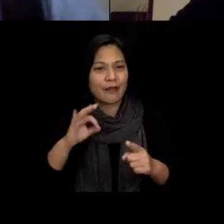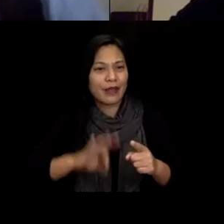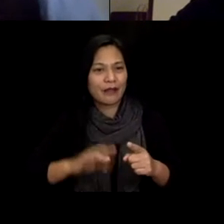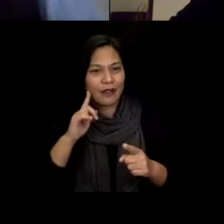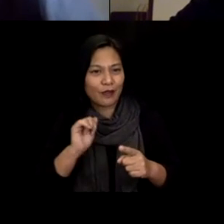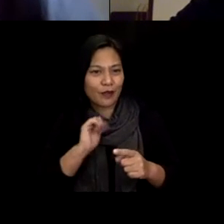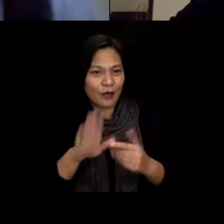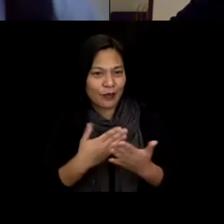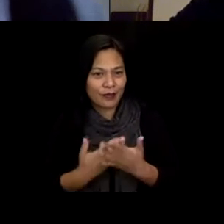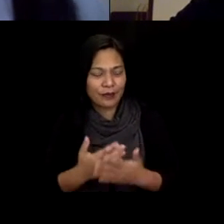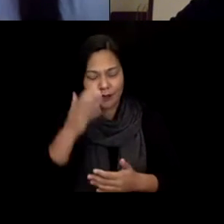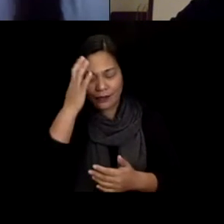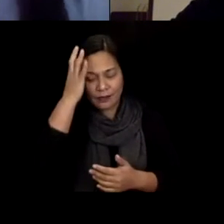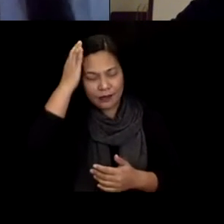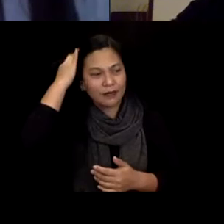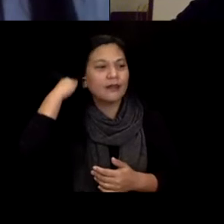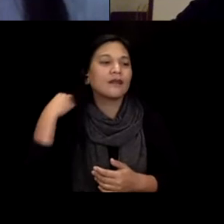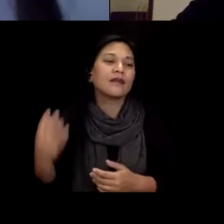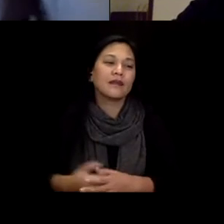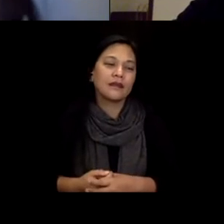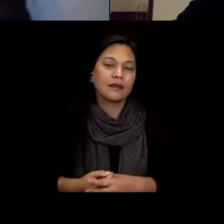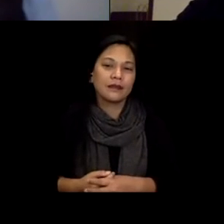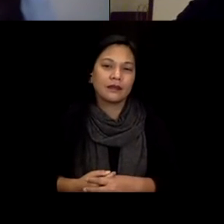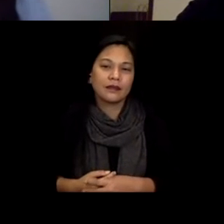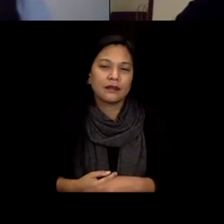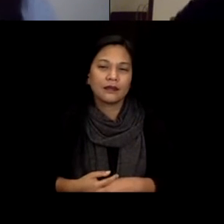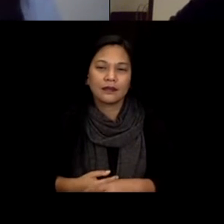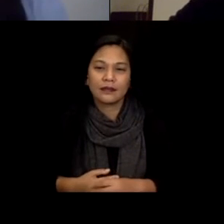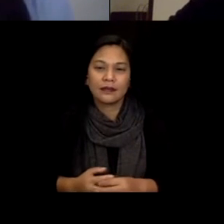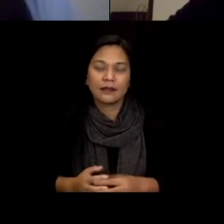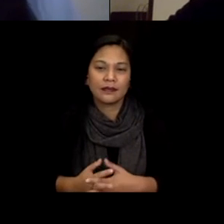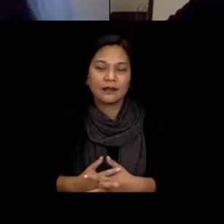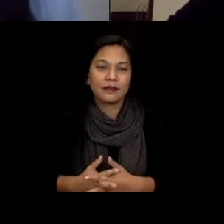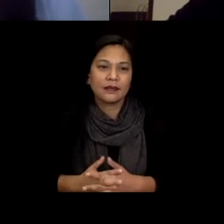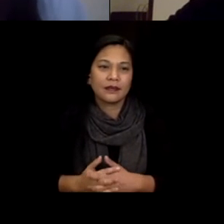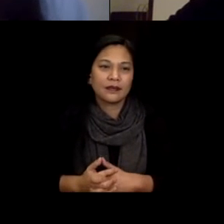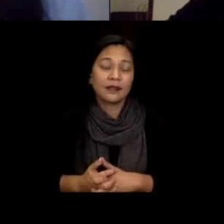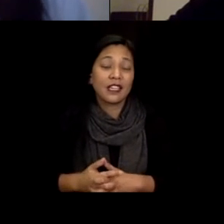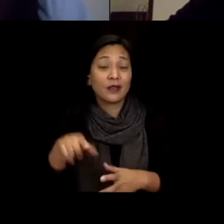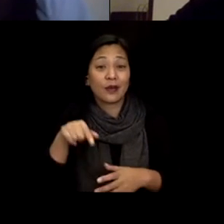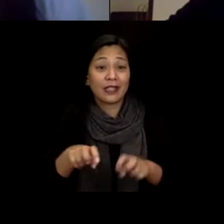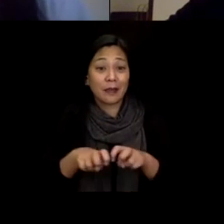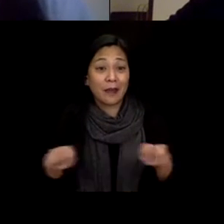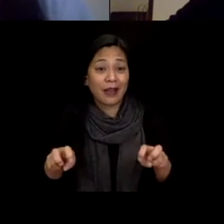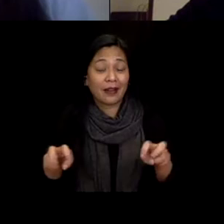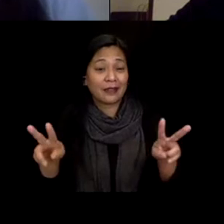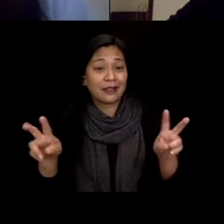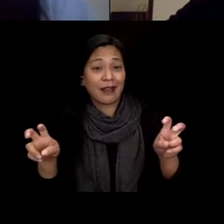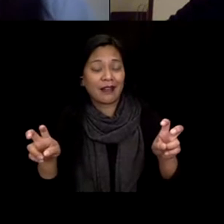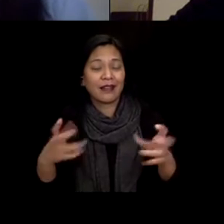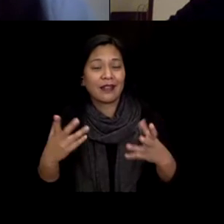offer. So of course, this title of the panel is The Festival in Crisis.